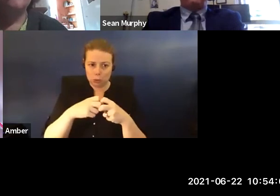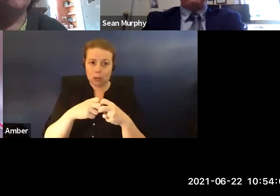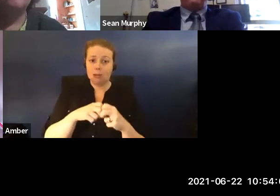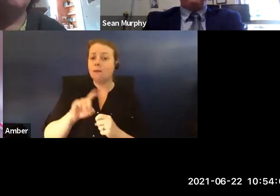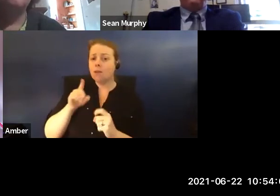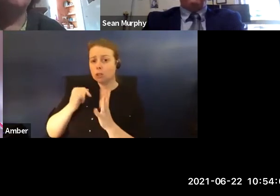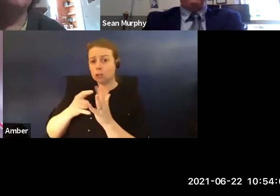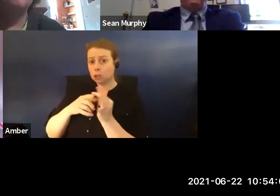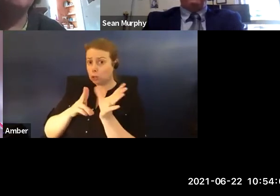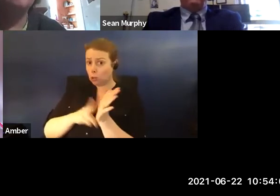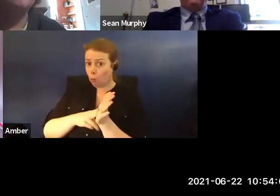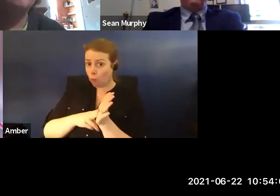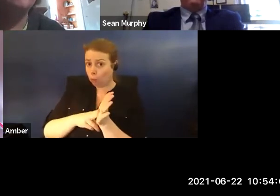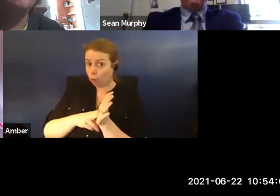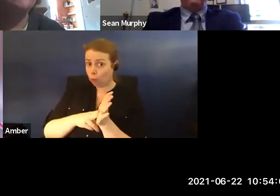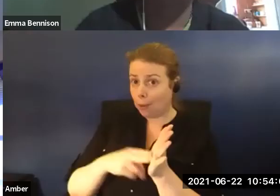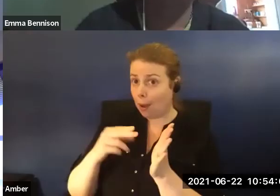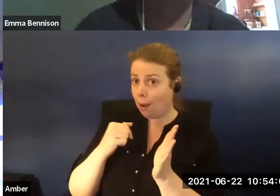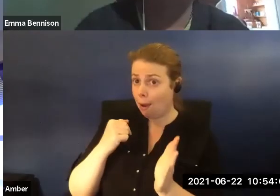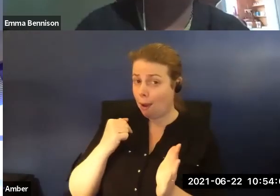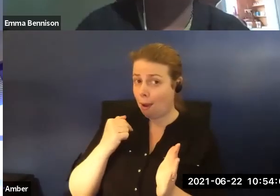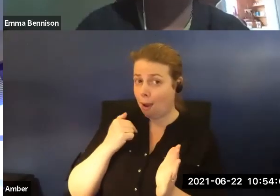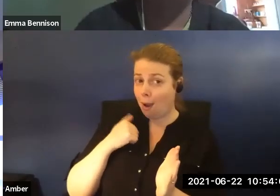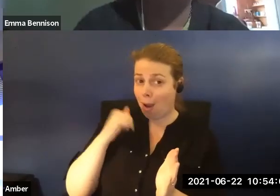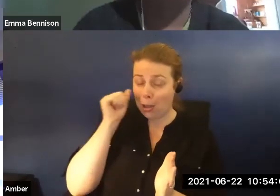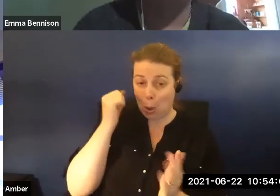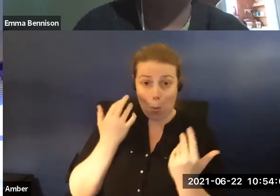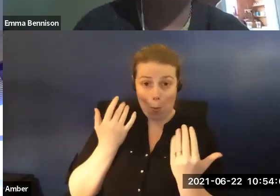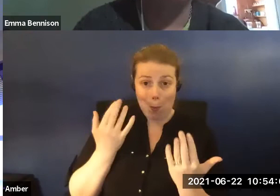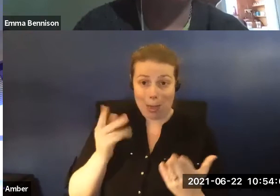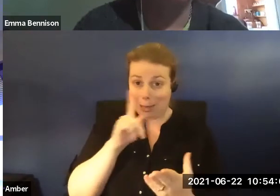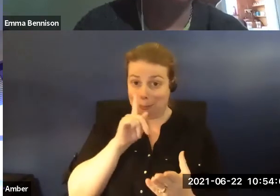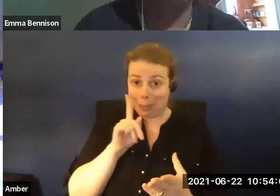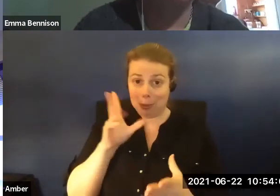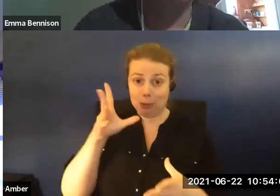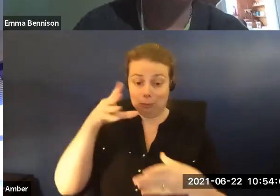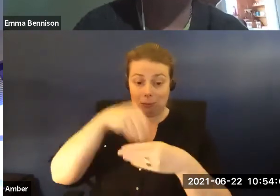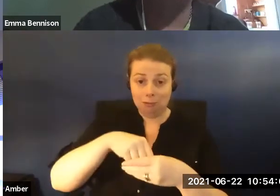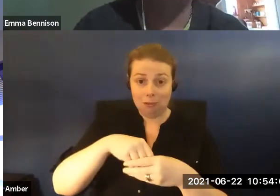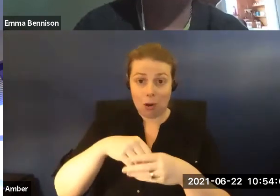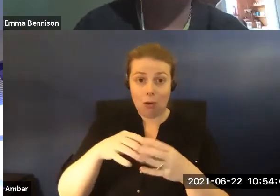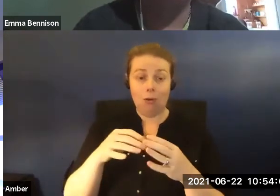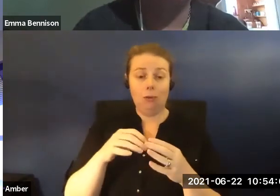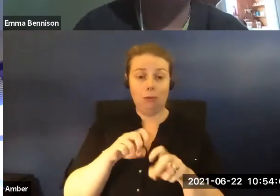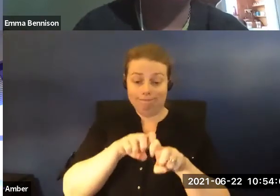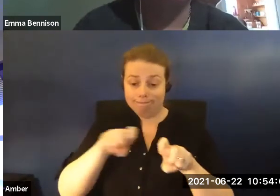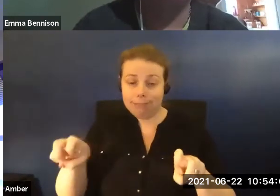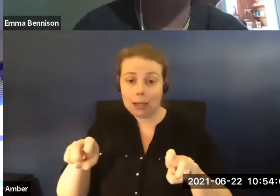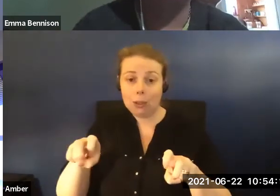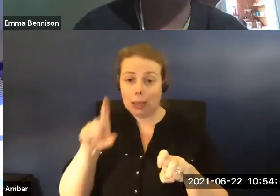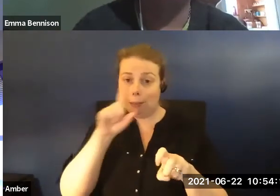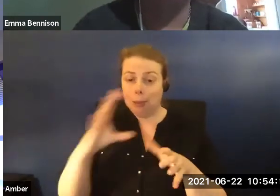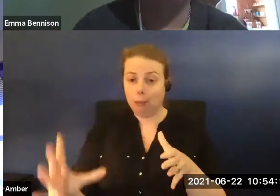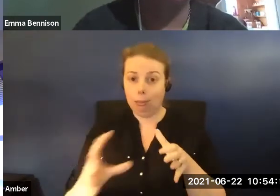I'm conscious that many of the participants in this webinar and many of the people who signed up to join in